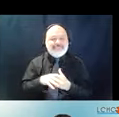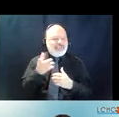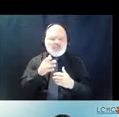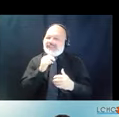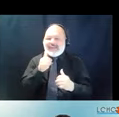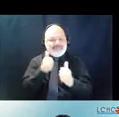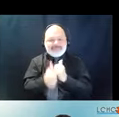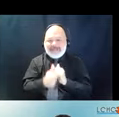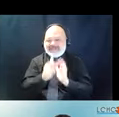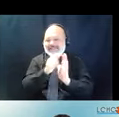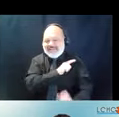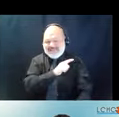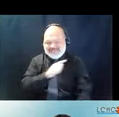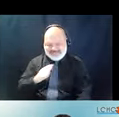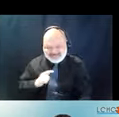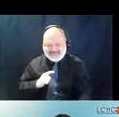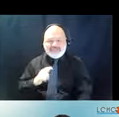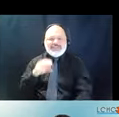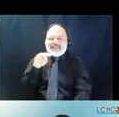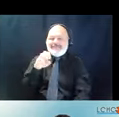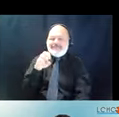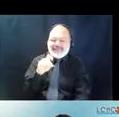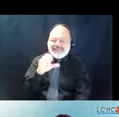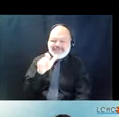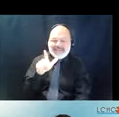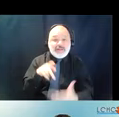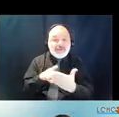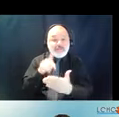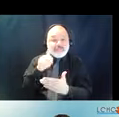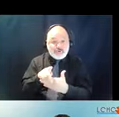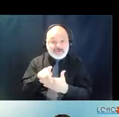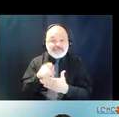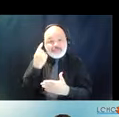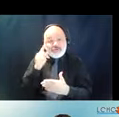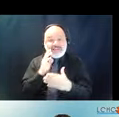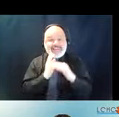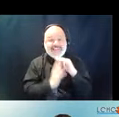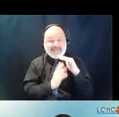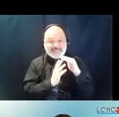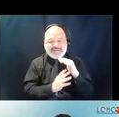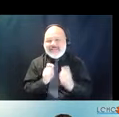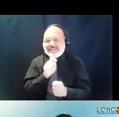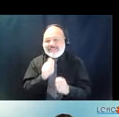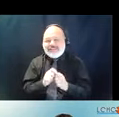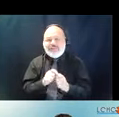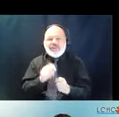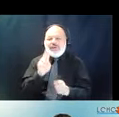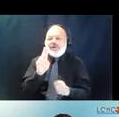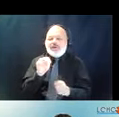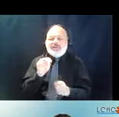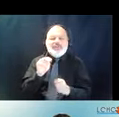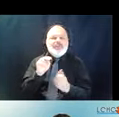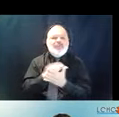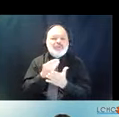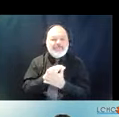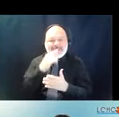expanding healthcare access in our state's Medi-Cal program for immigrant and specifically undocumented immigrant kids and